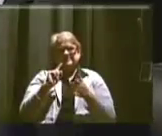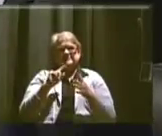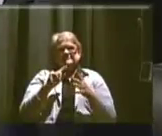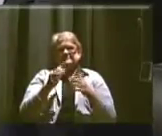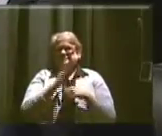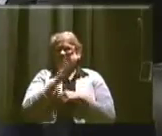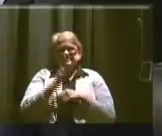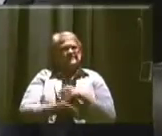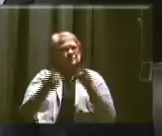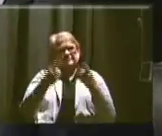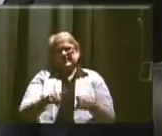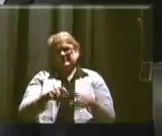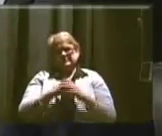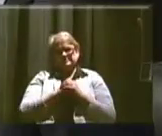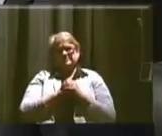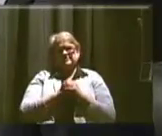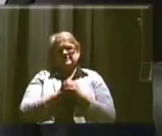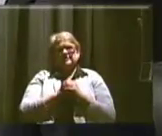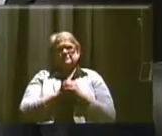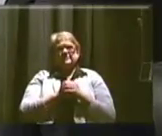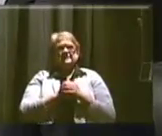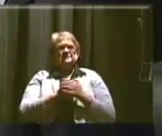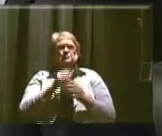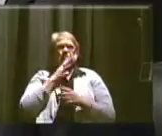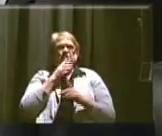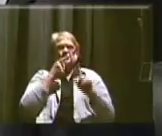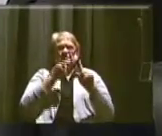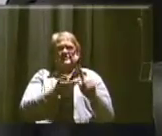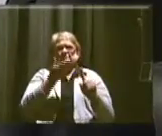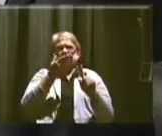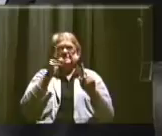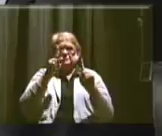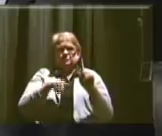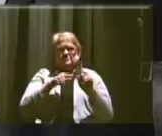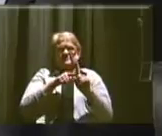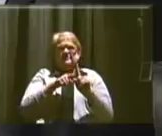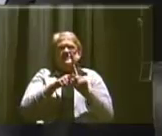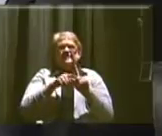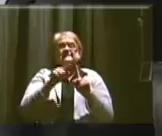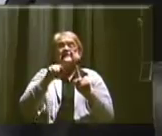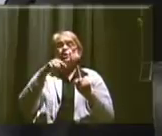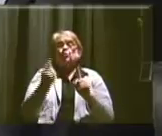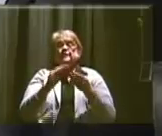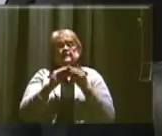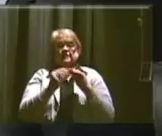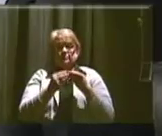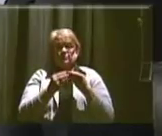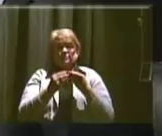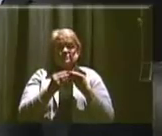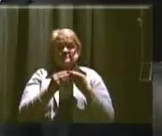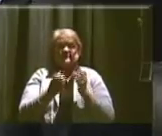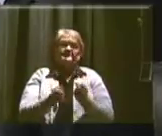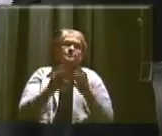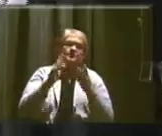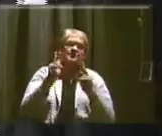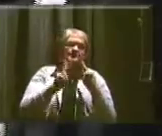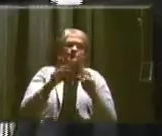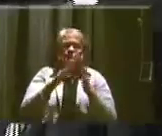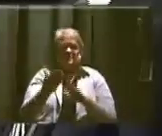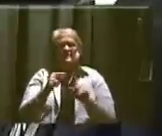I just want to talk about him as a person and get that on the record and not just it being another statistic in our city. So thank